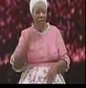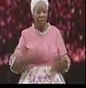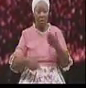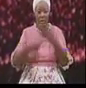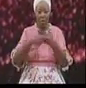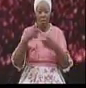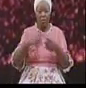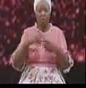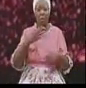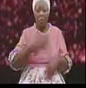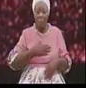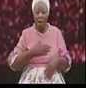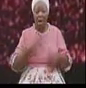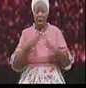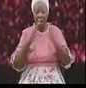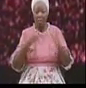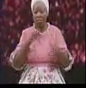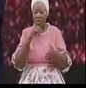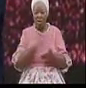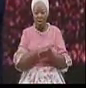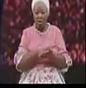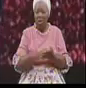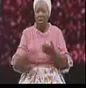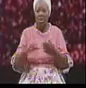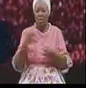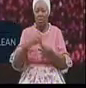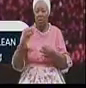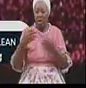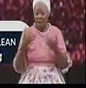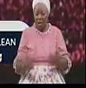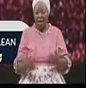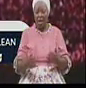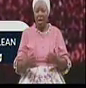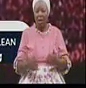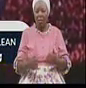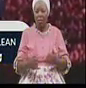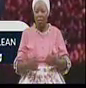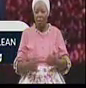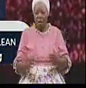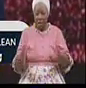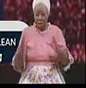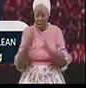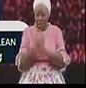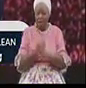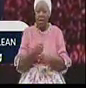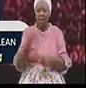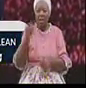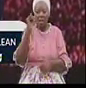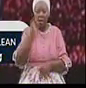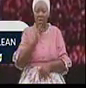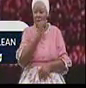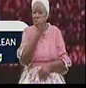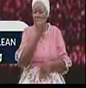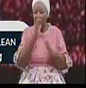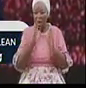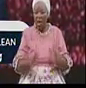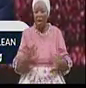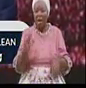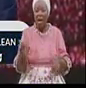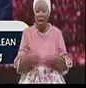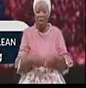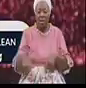Unclean spirits now claimed Israelites as their house.